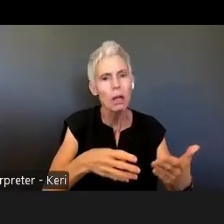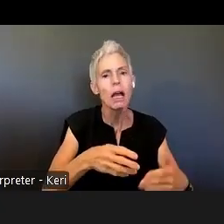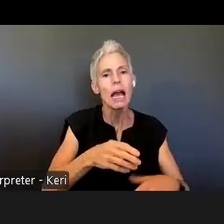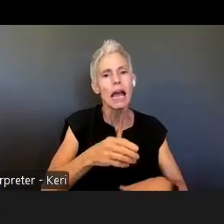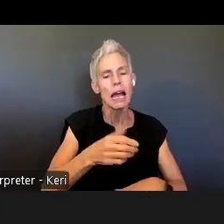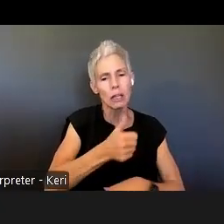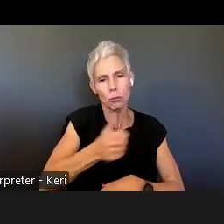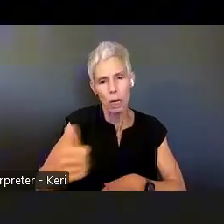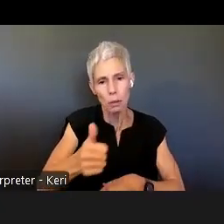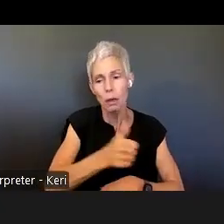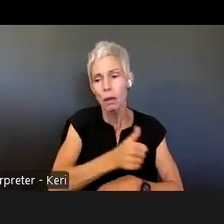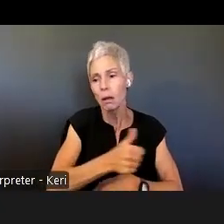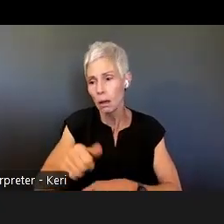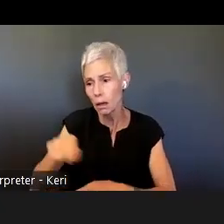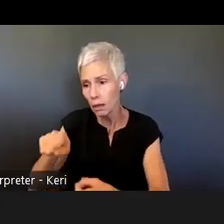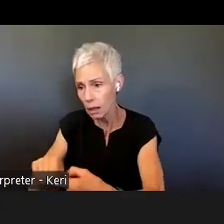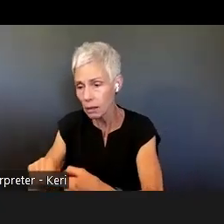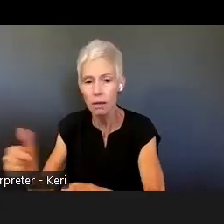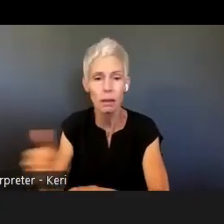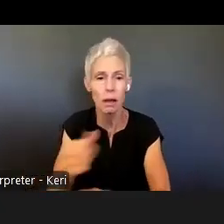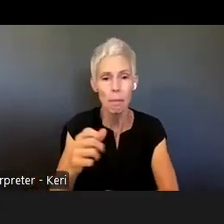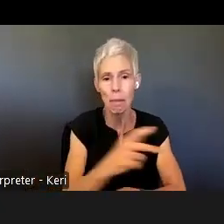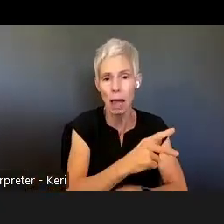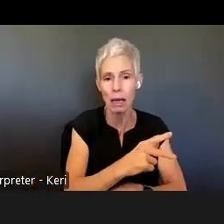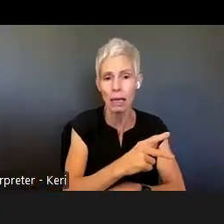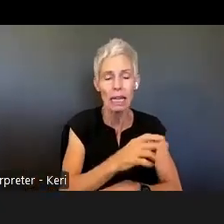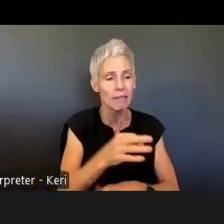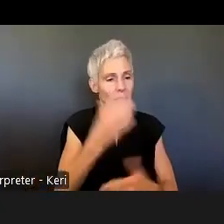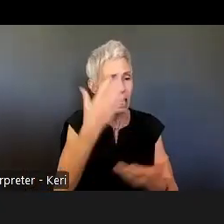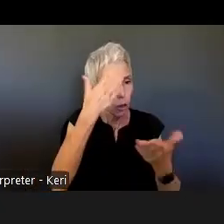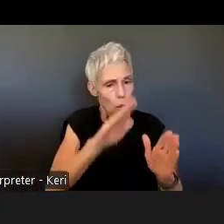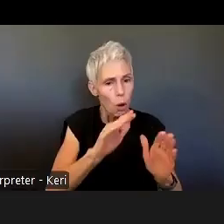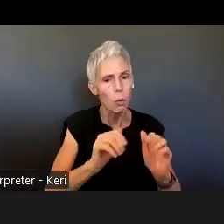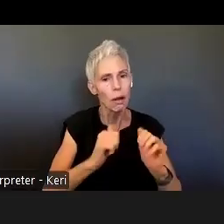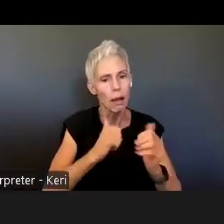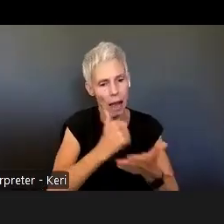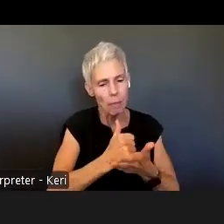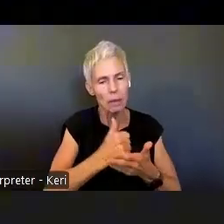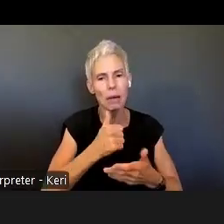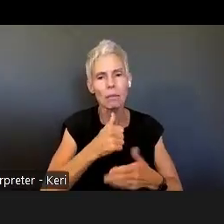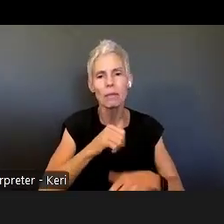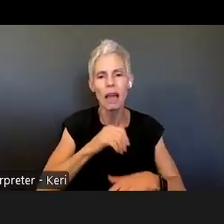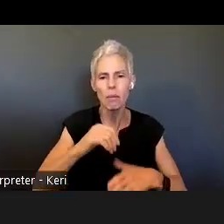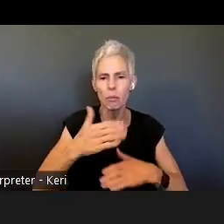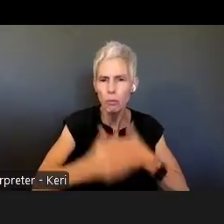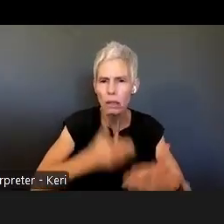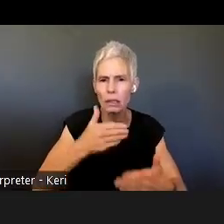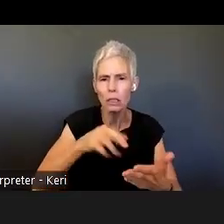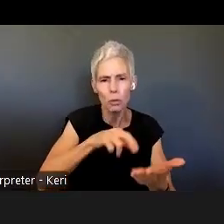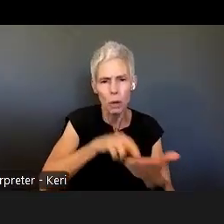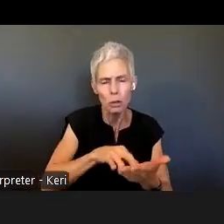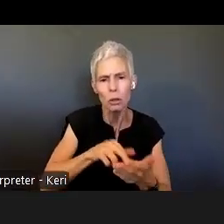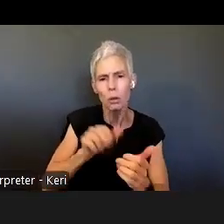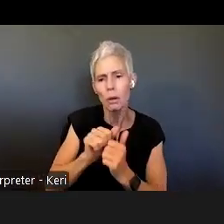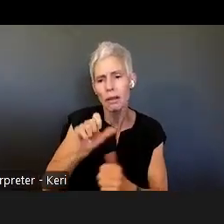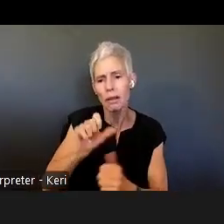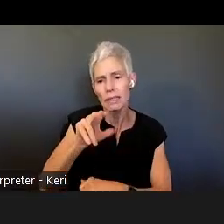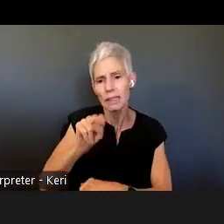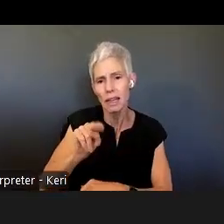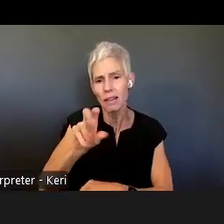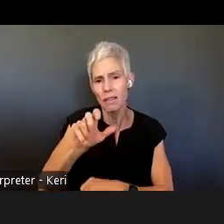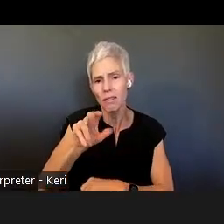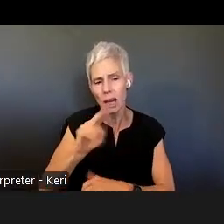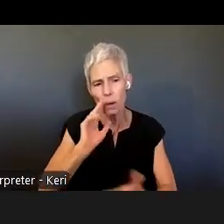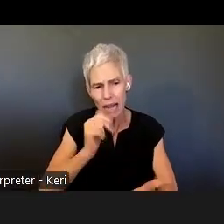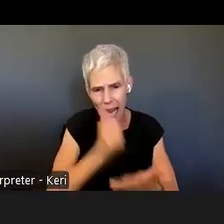if not, we would help walk them through the process of becoming eligible and getting registered with Sunvan. Now I have a question.